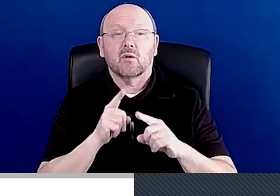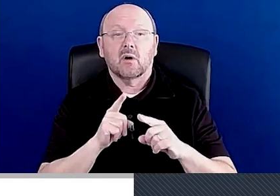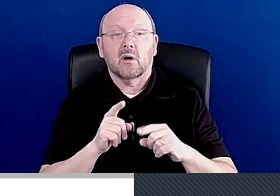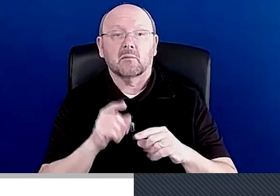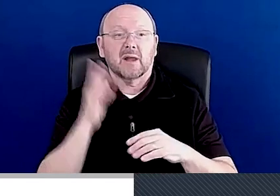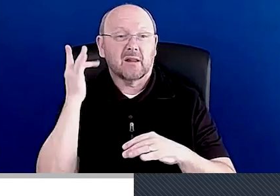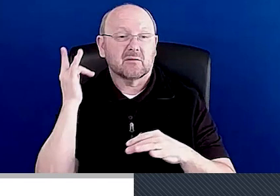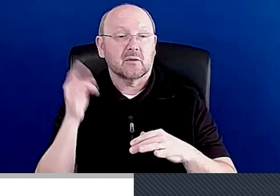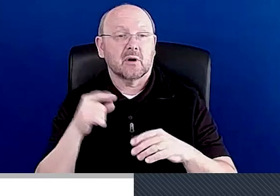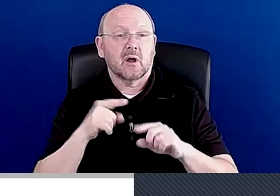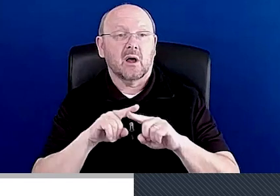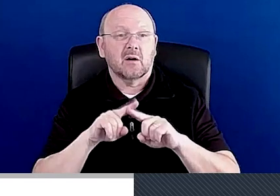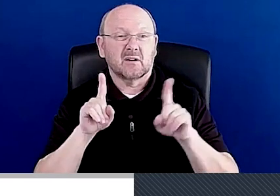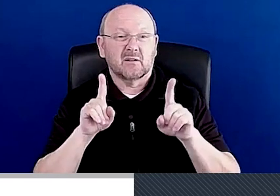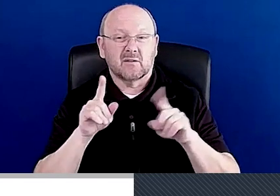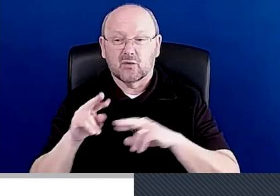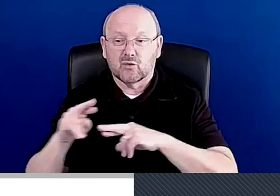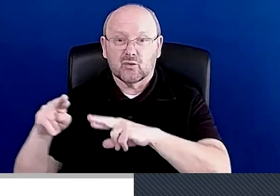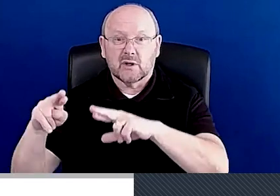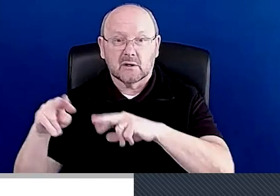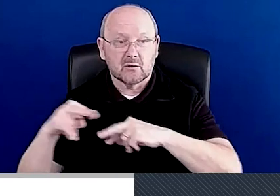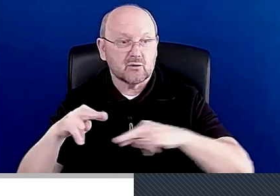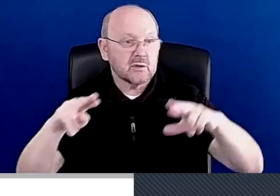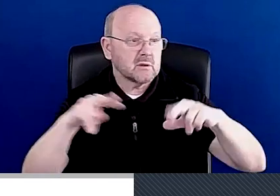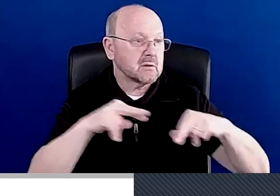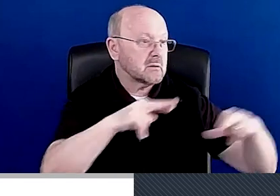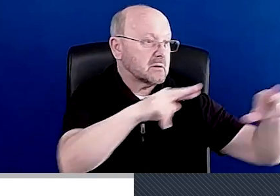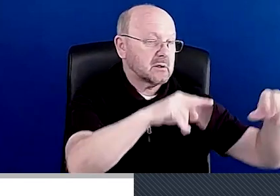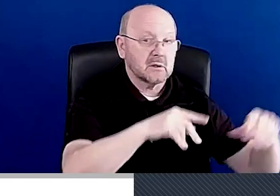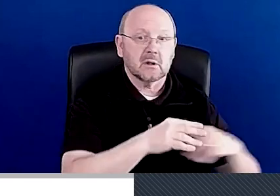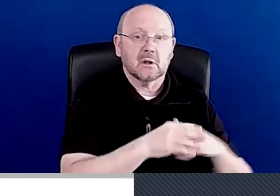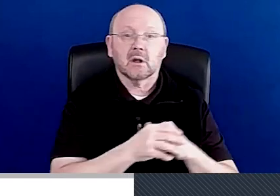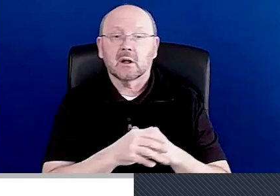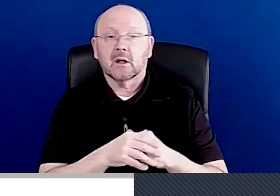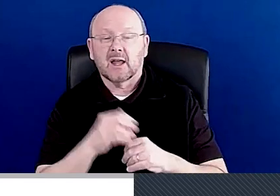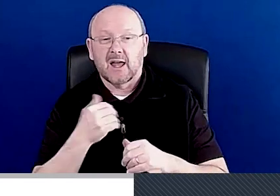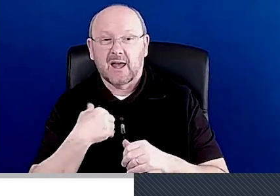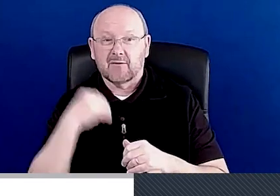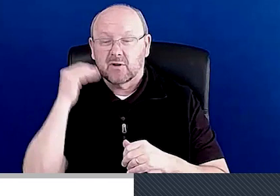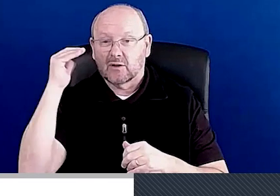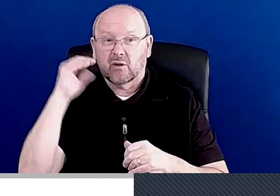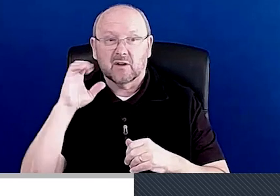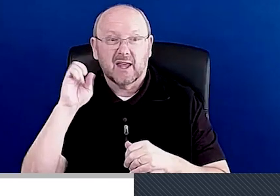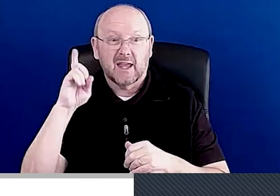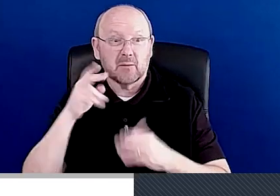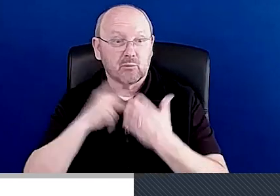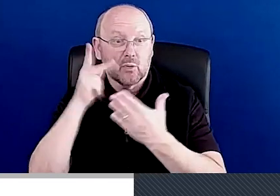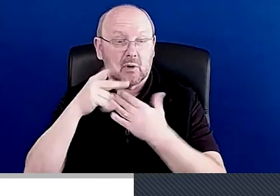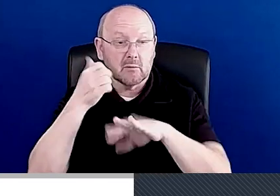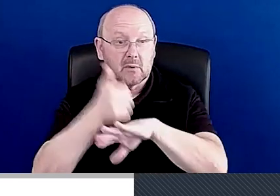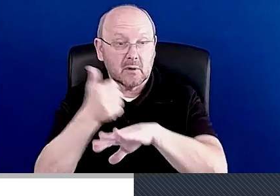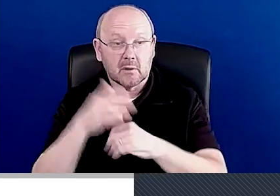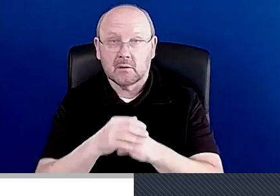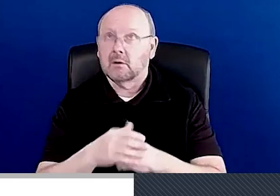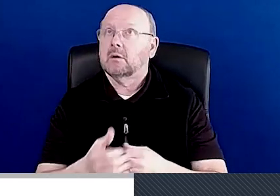different regions that are set up in California where there are adult ed programs. There are hundreds